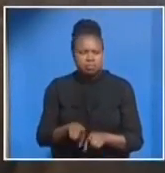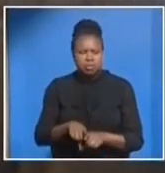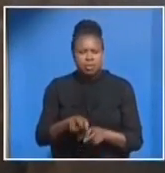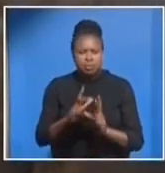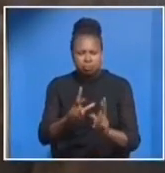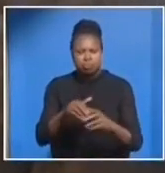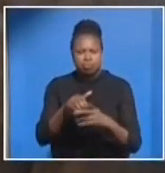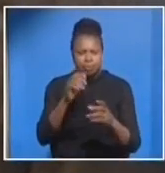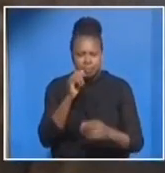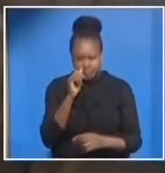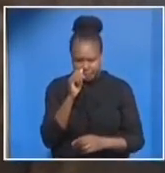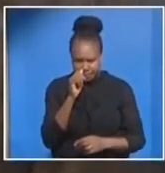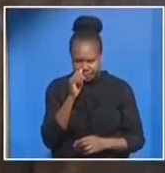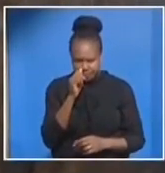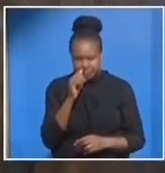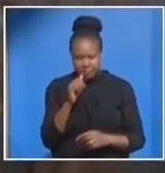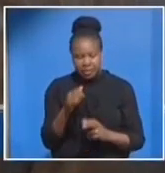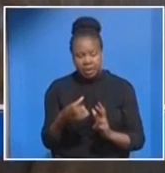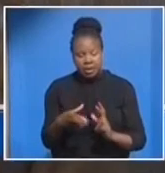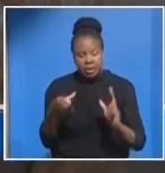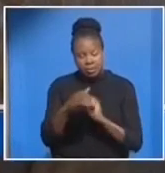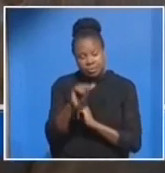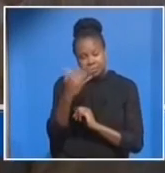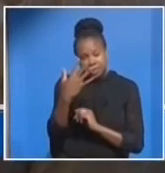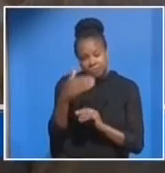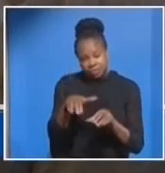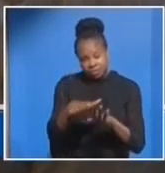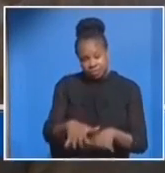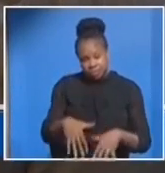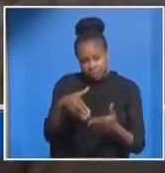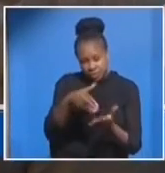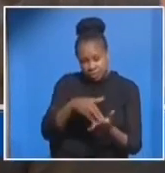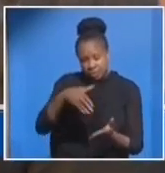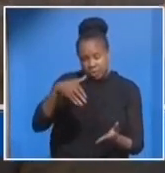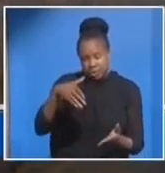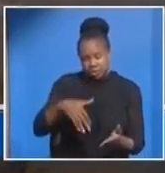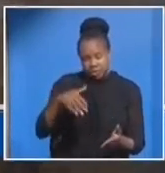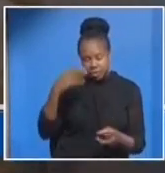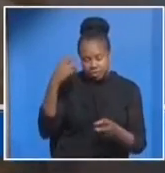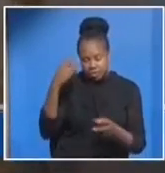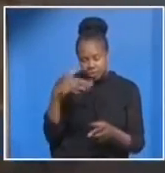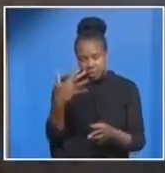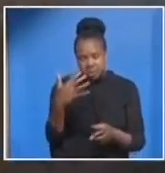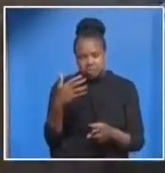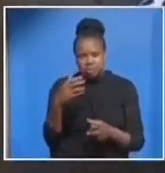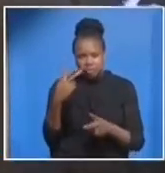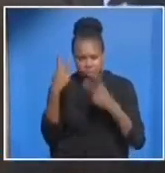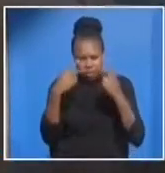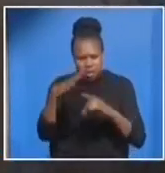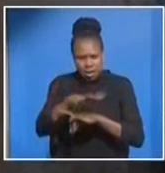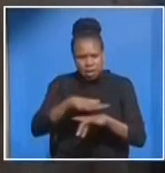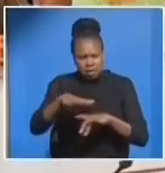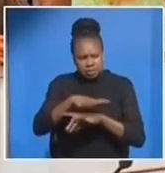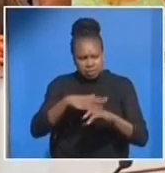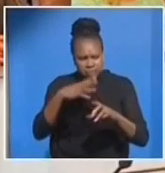A group of five senators from the United States of America arrived in the country on Friday to study wildlife trafficking and problems that relate to